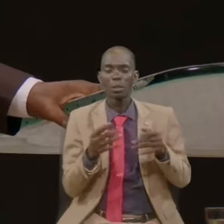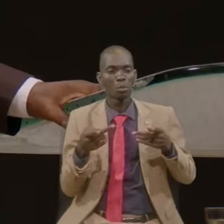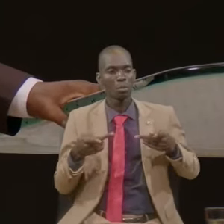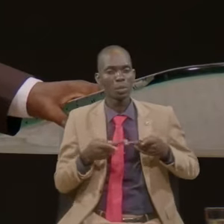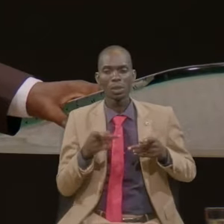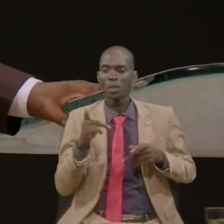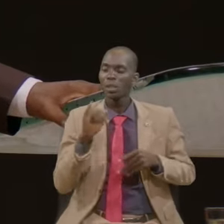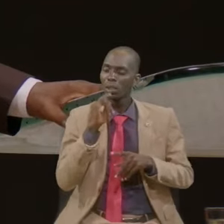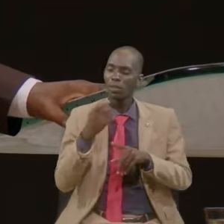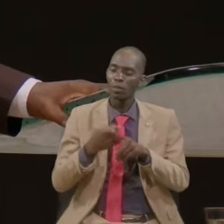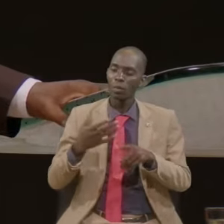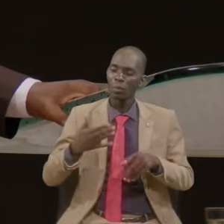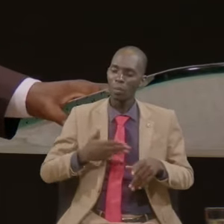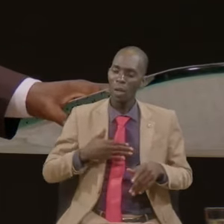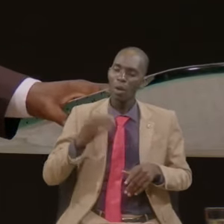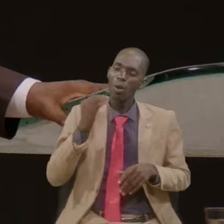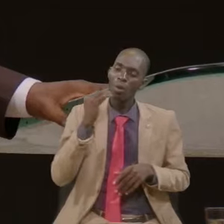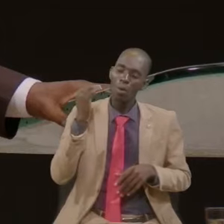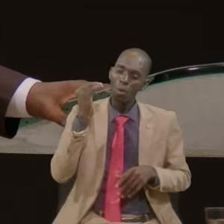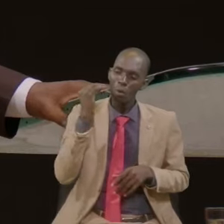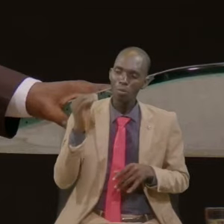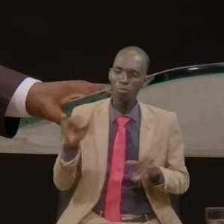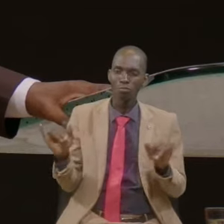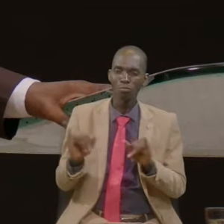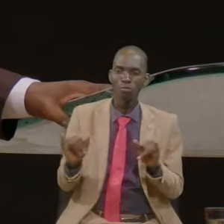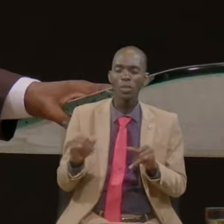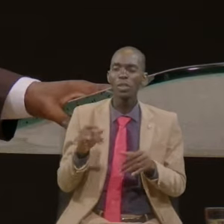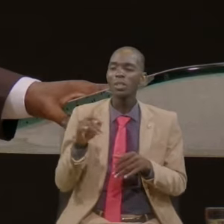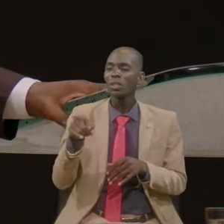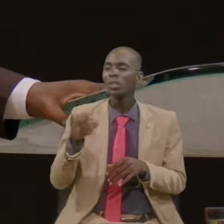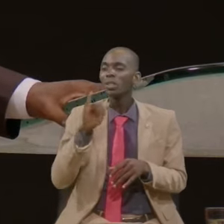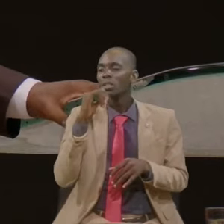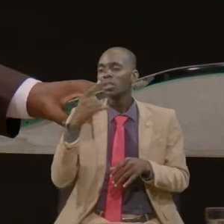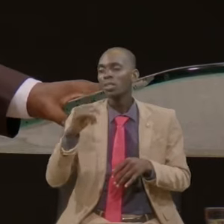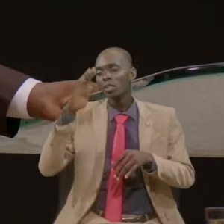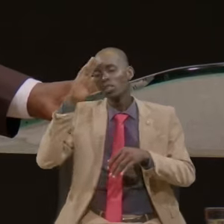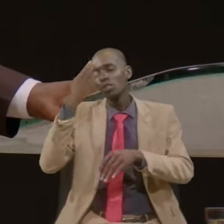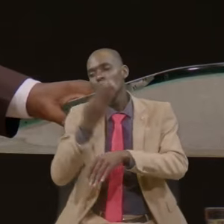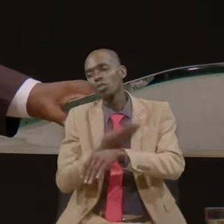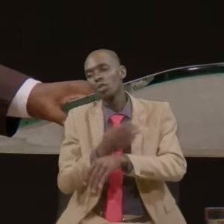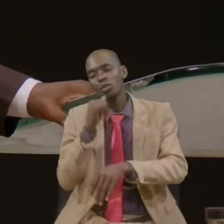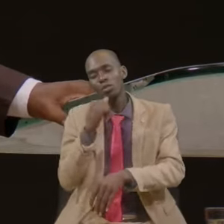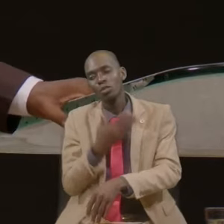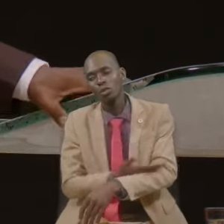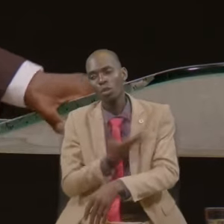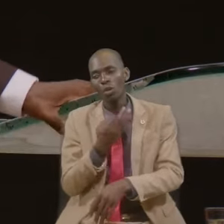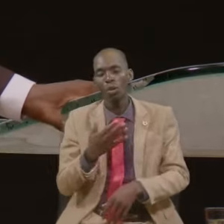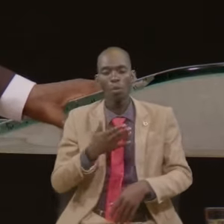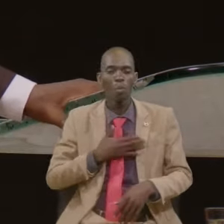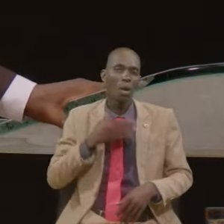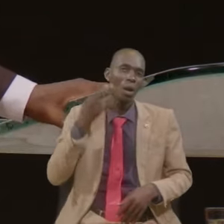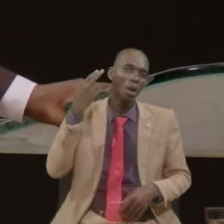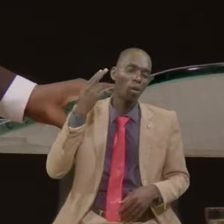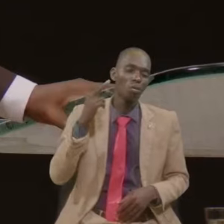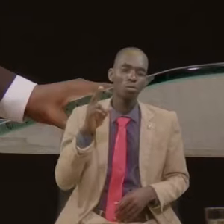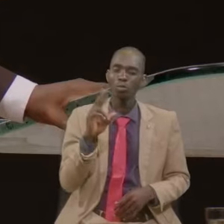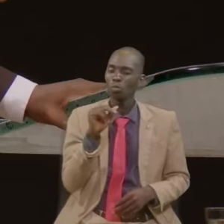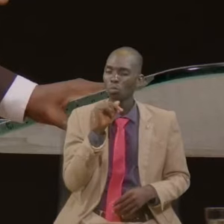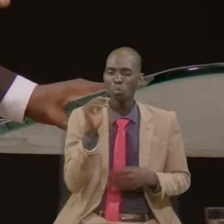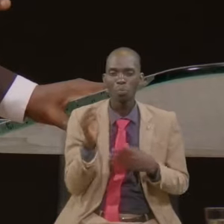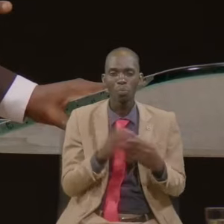extended family. He's the son, is the daughter of my uncle. No, it says